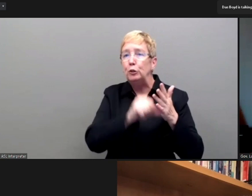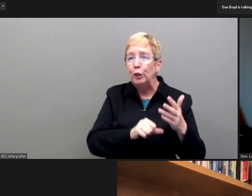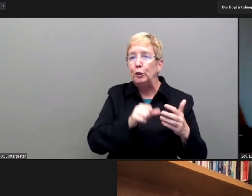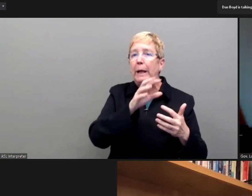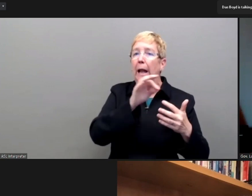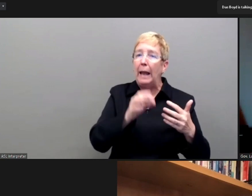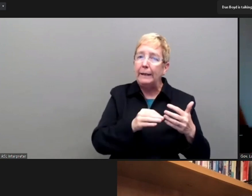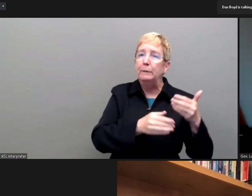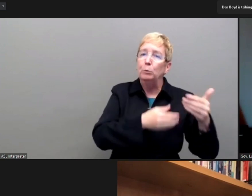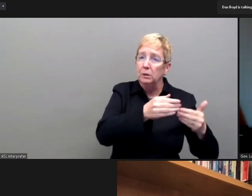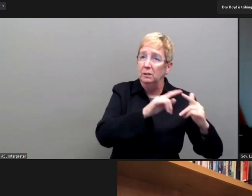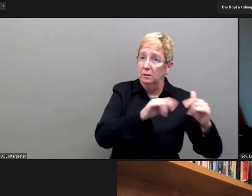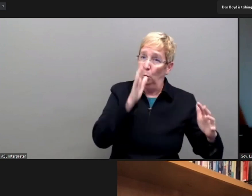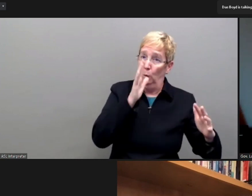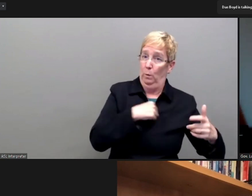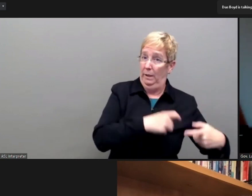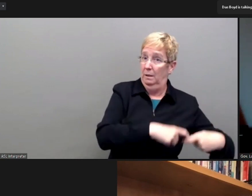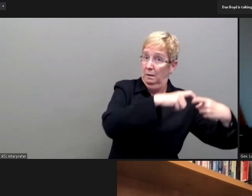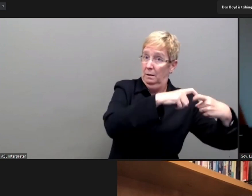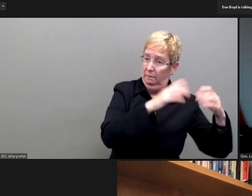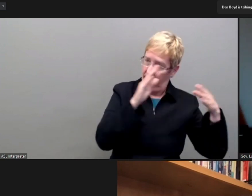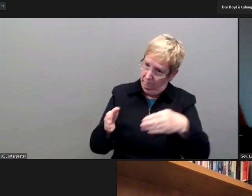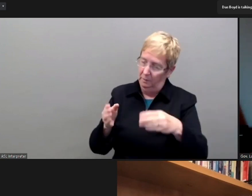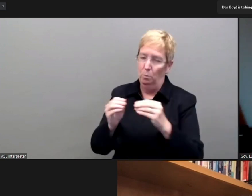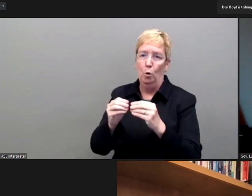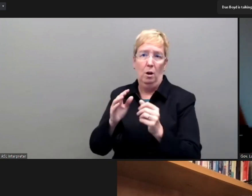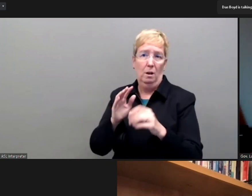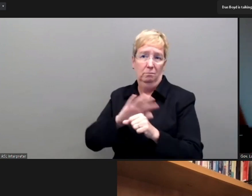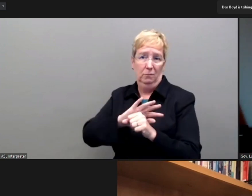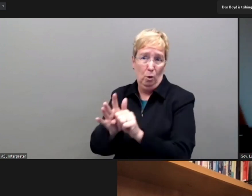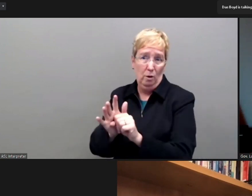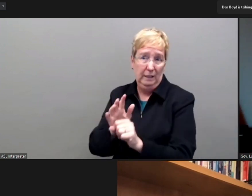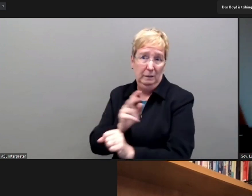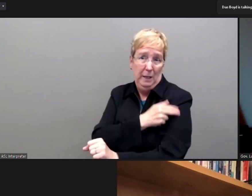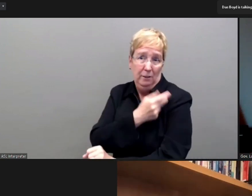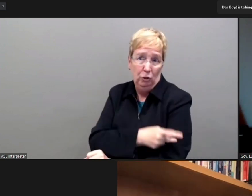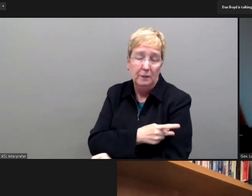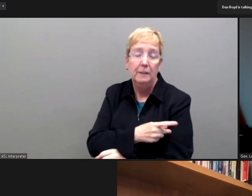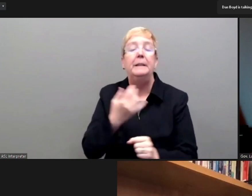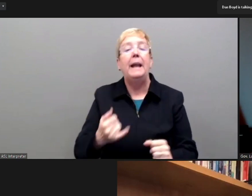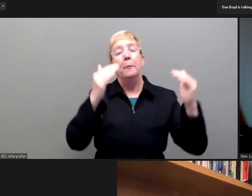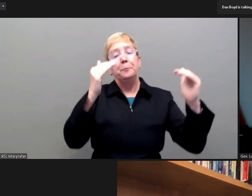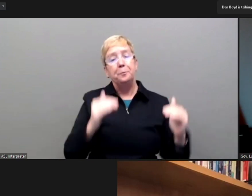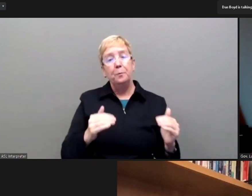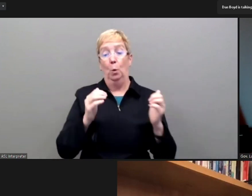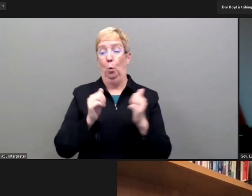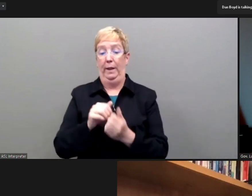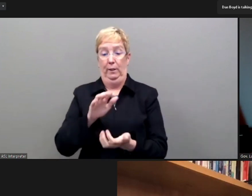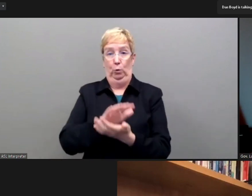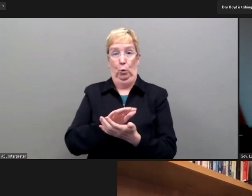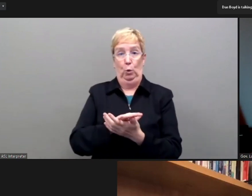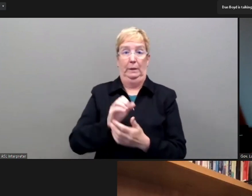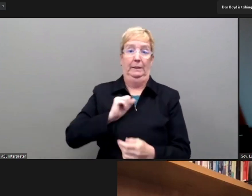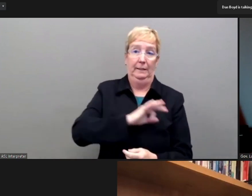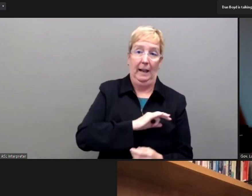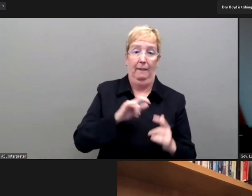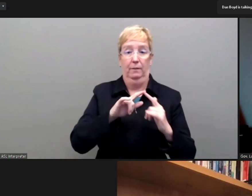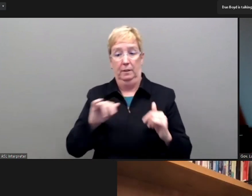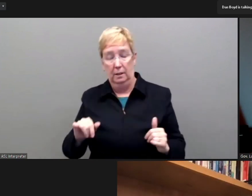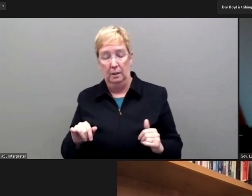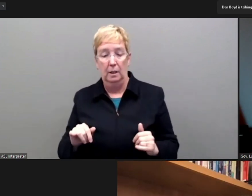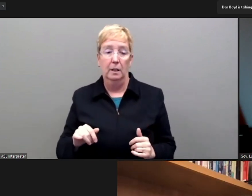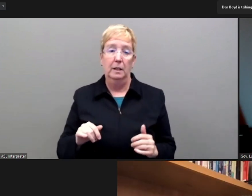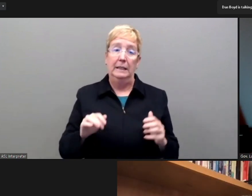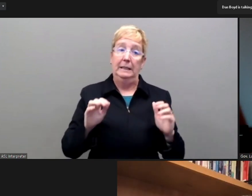second question is, given the new vaccine requirements for school workers, has there been any additional discussion or thought about a